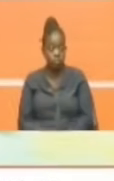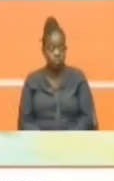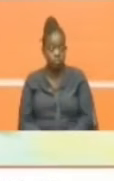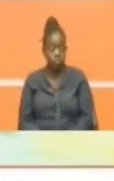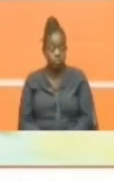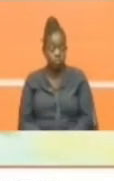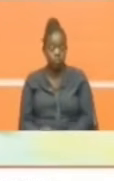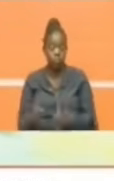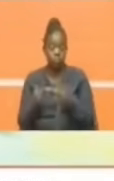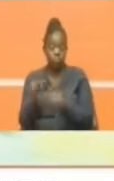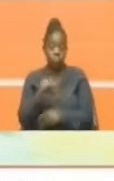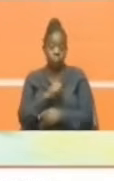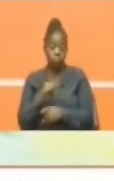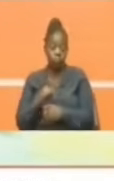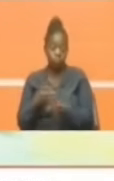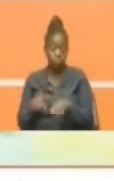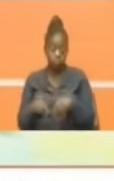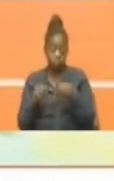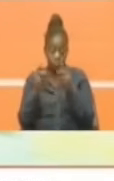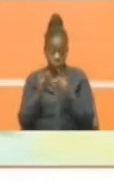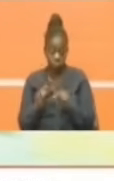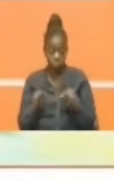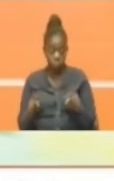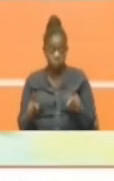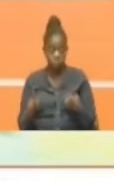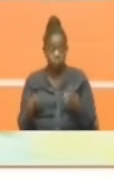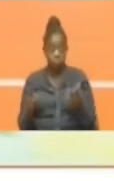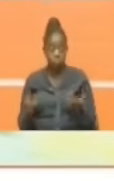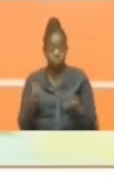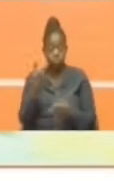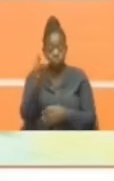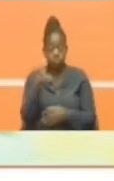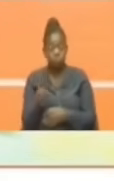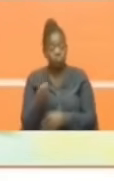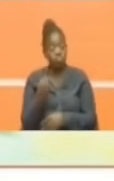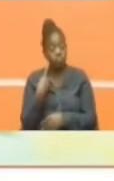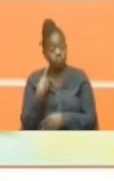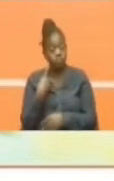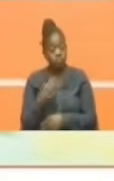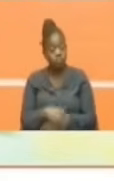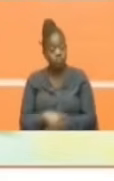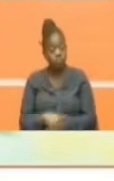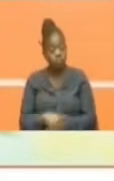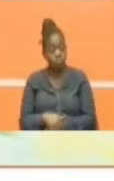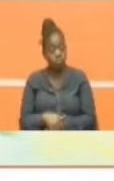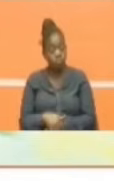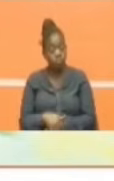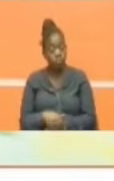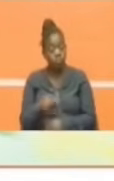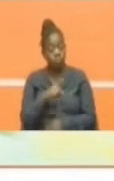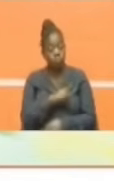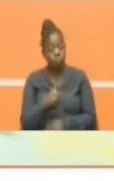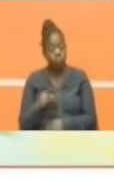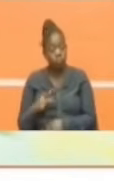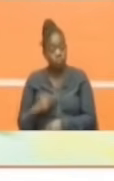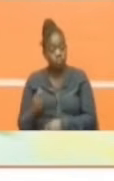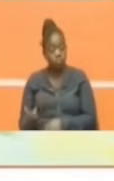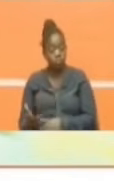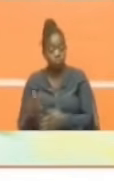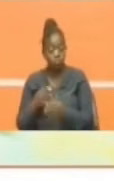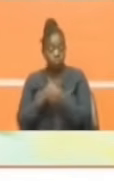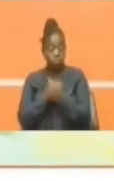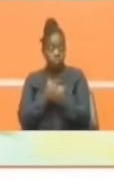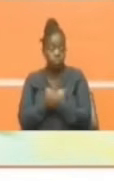Lord grants you peace that surpasses understanding. That the Lord comforts